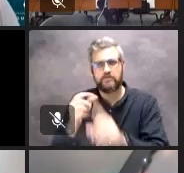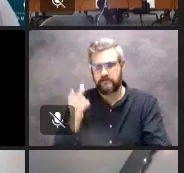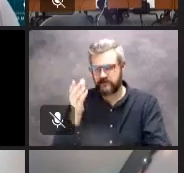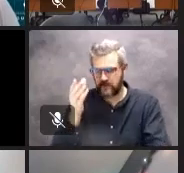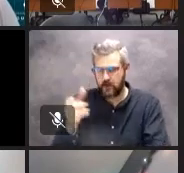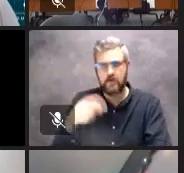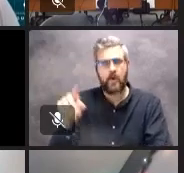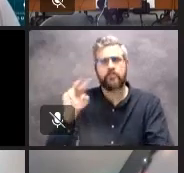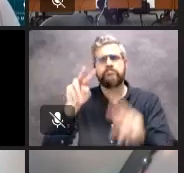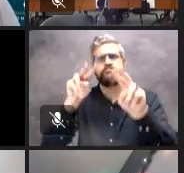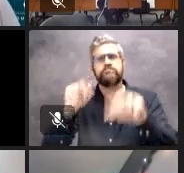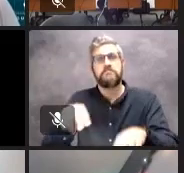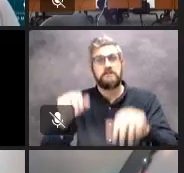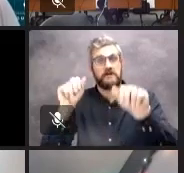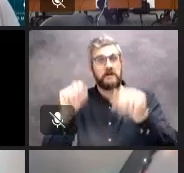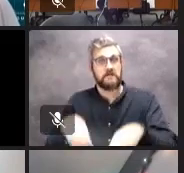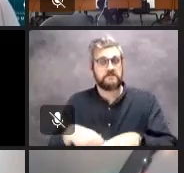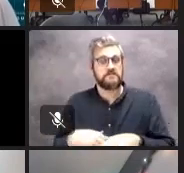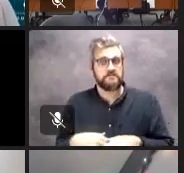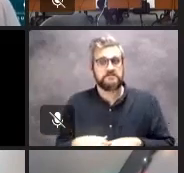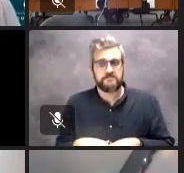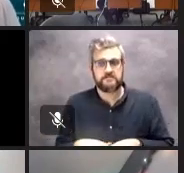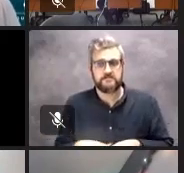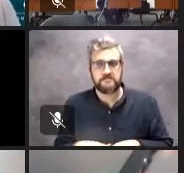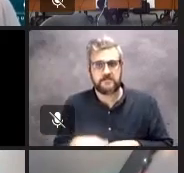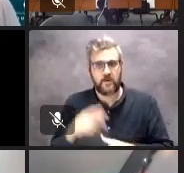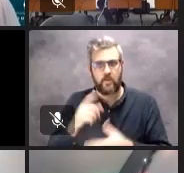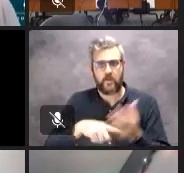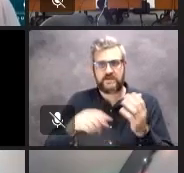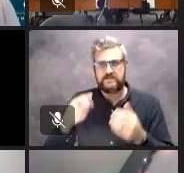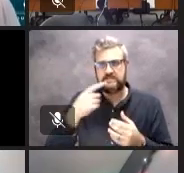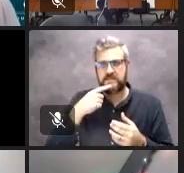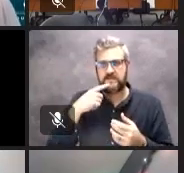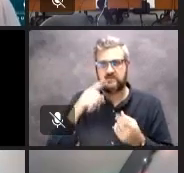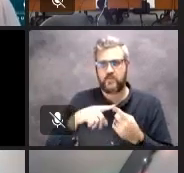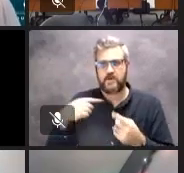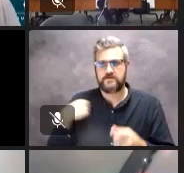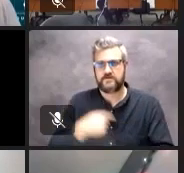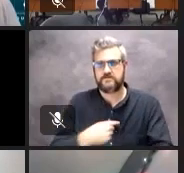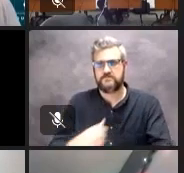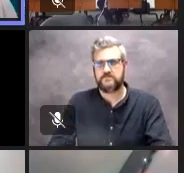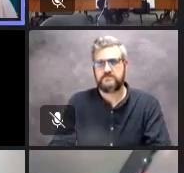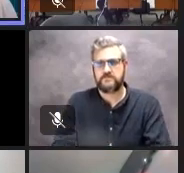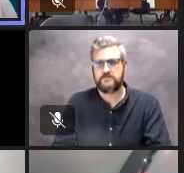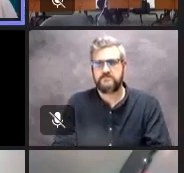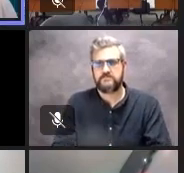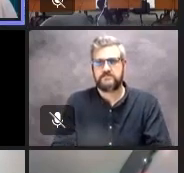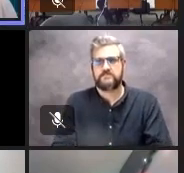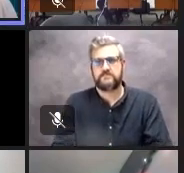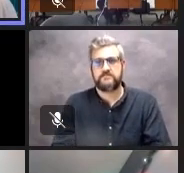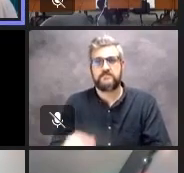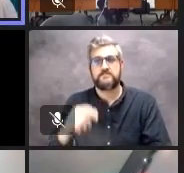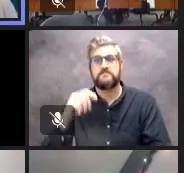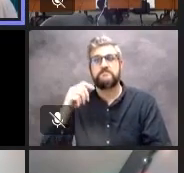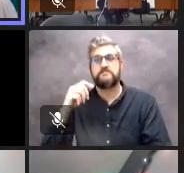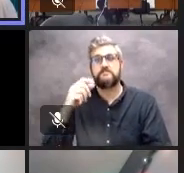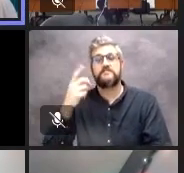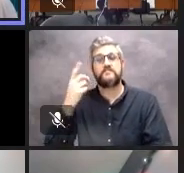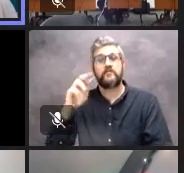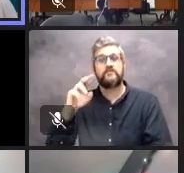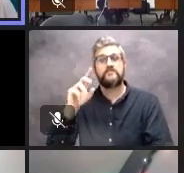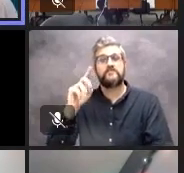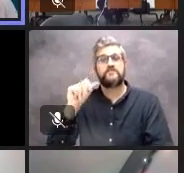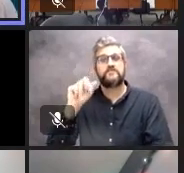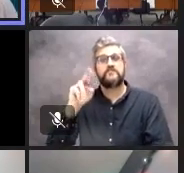will let you all read that and what he said to us. And Dr. Darnell was